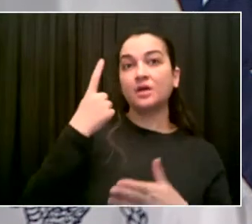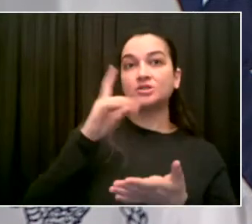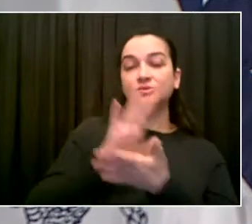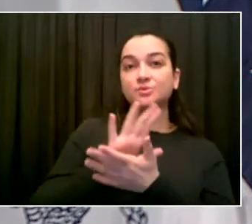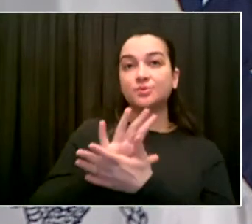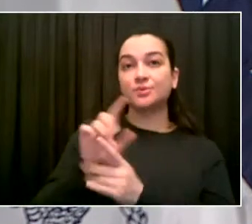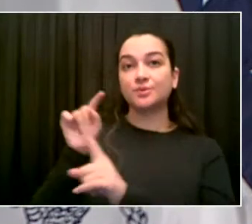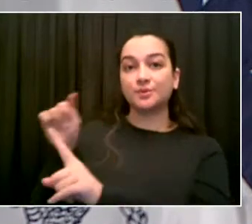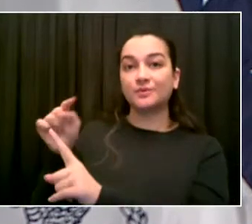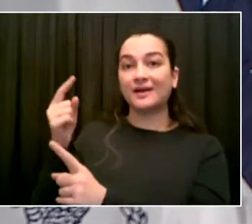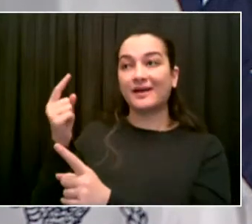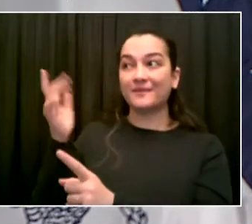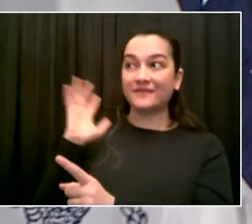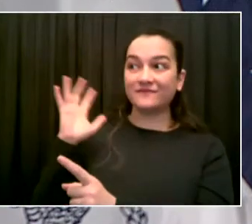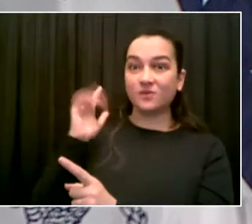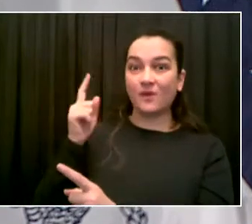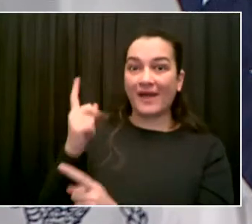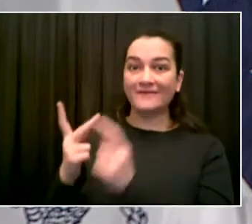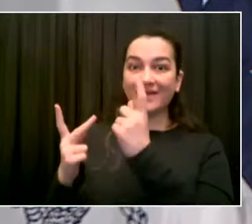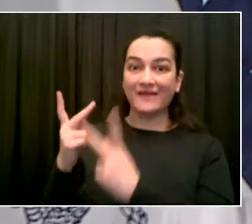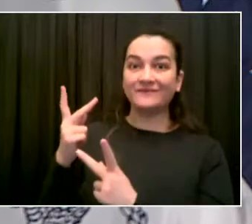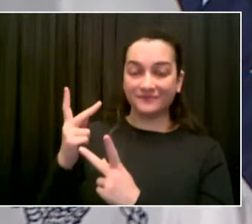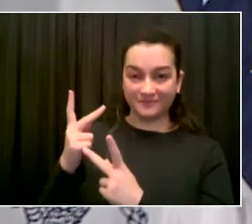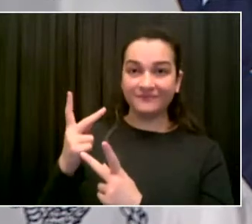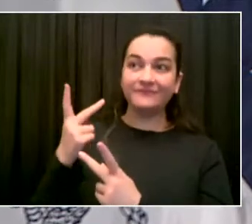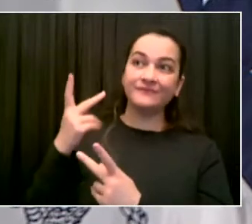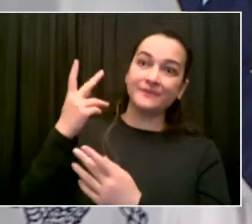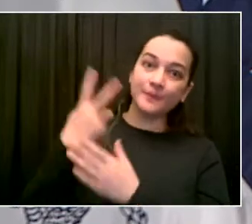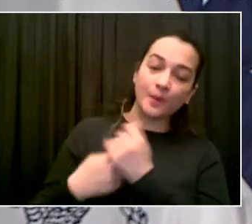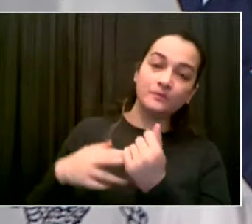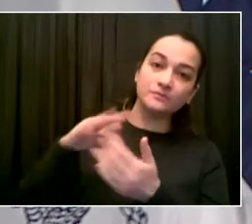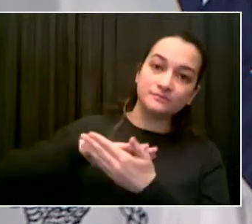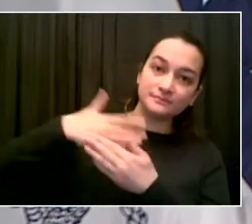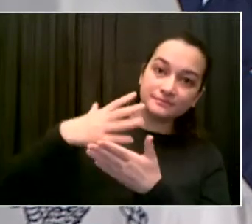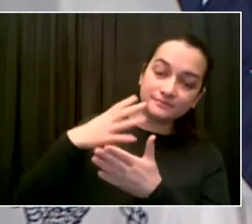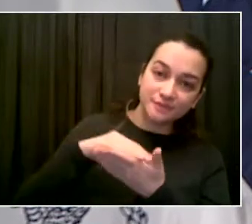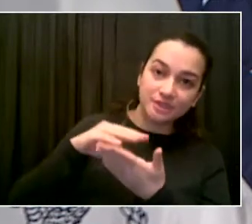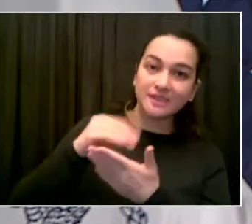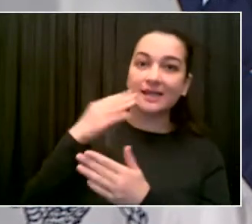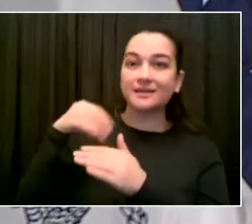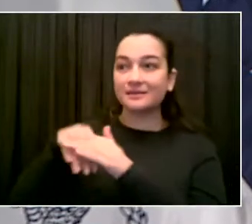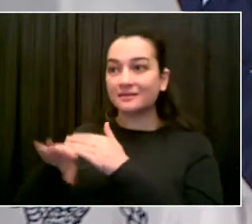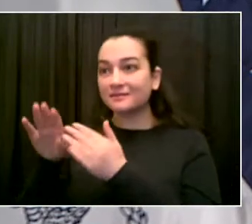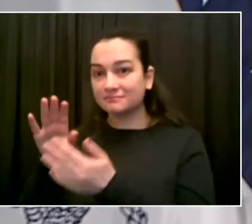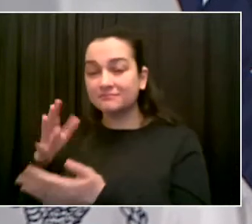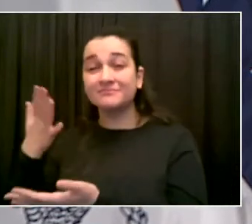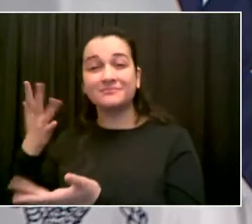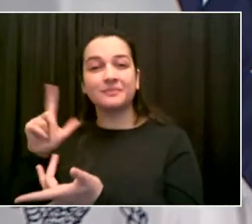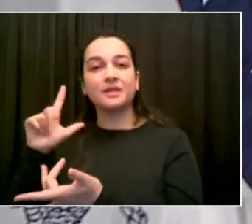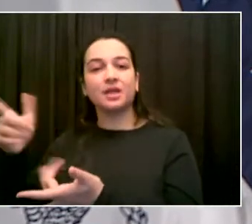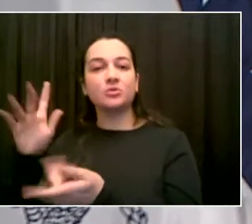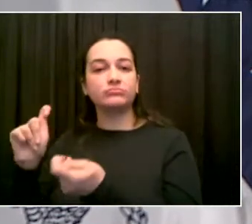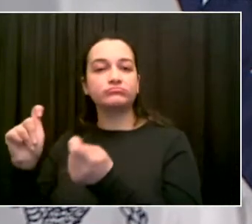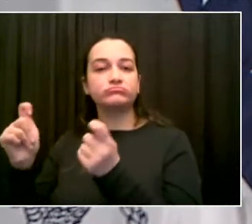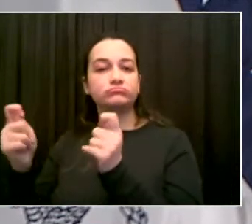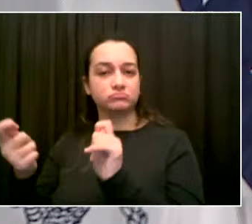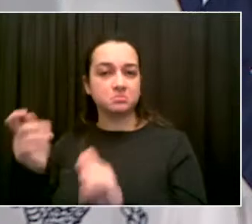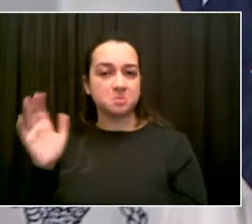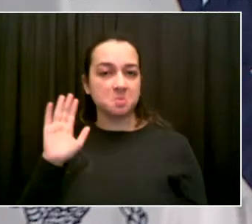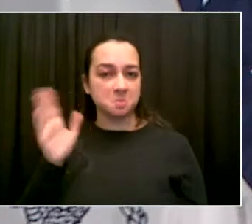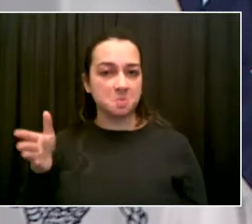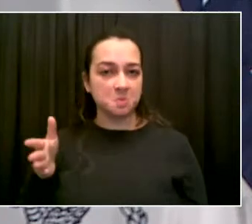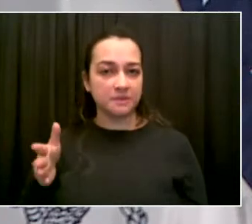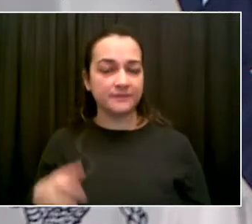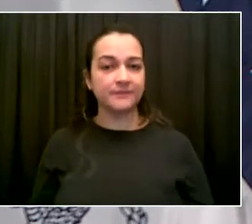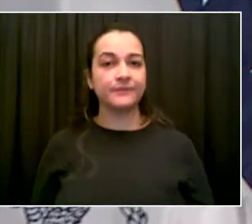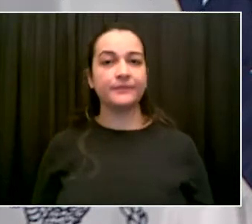teachers to either open up new space or use space differently, or sometimes students move to